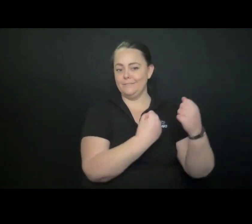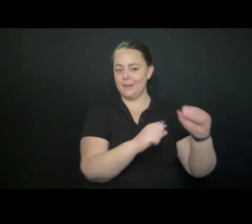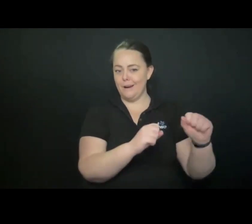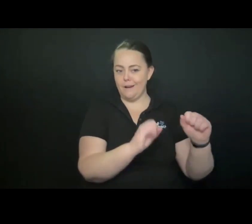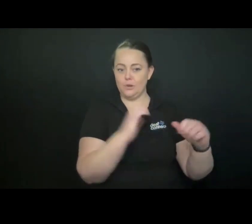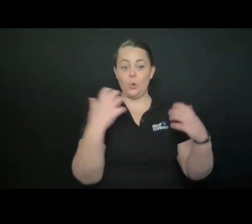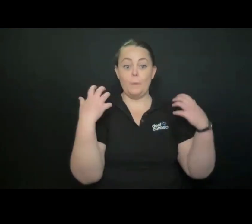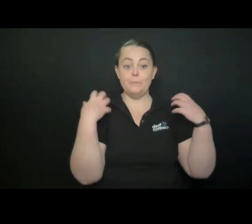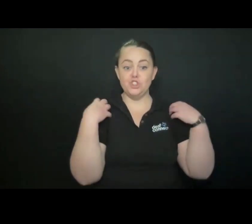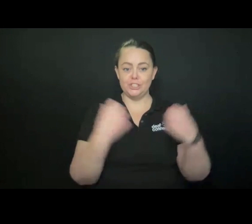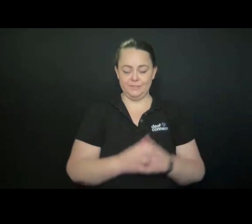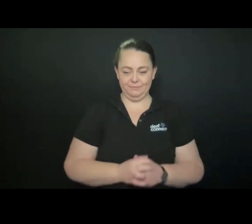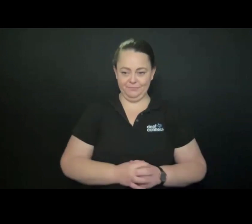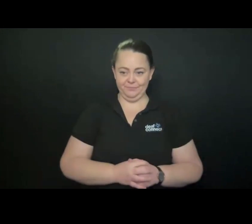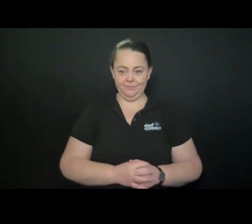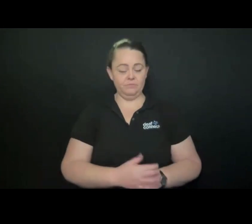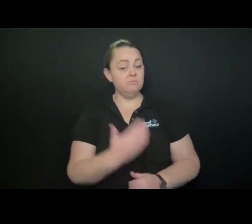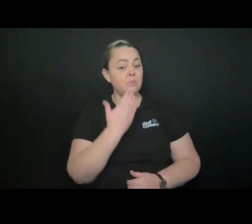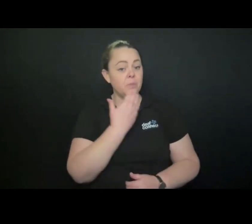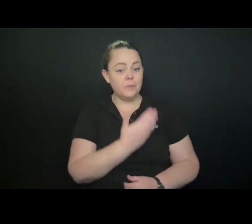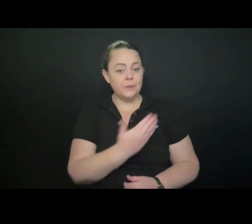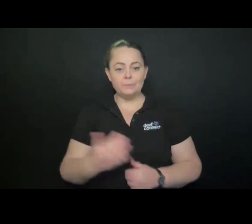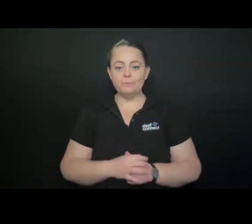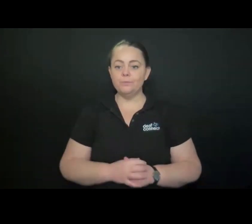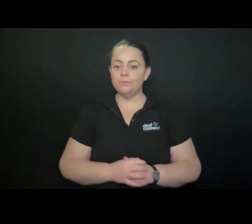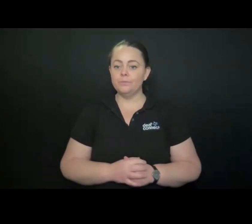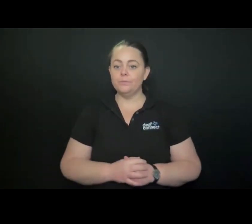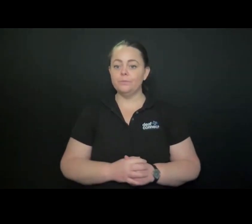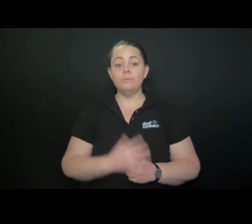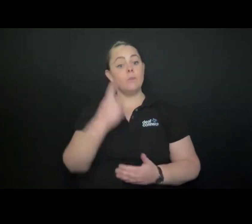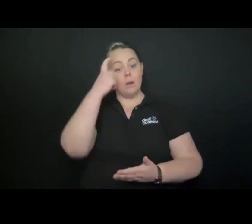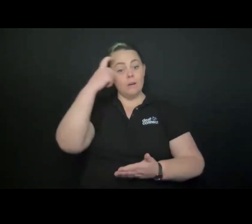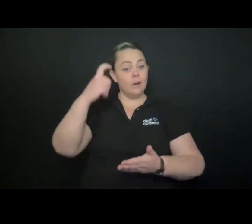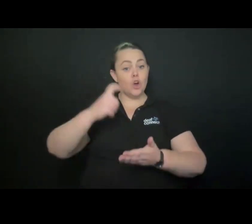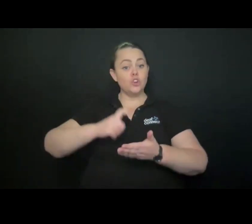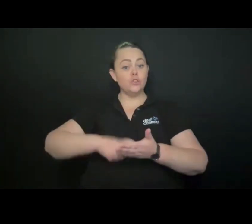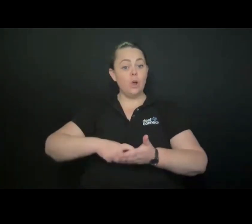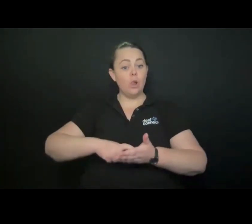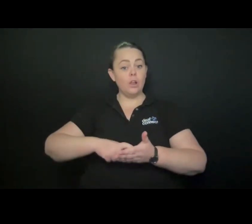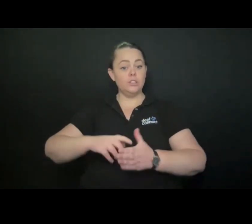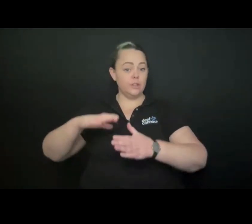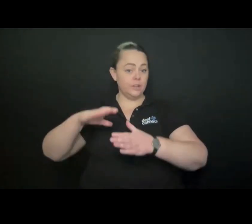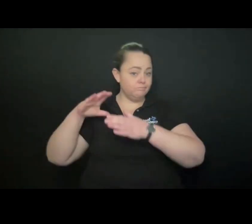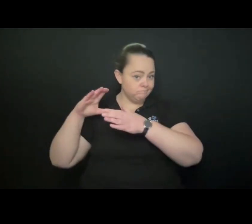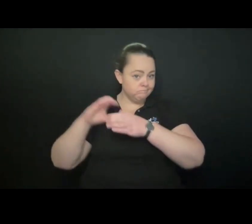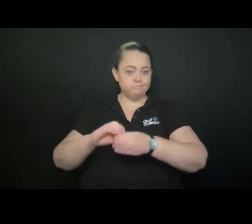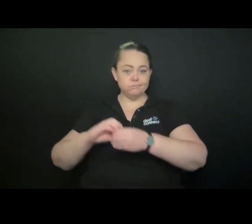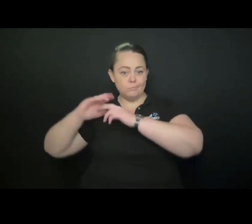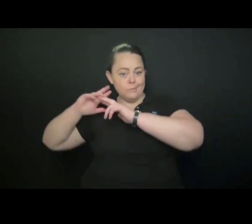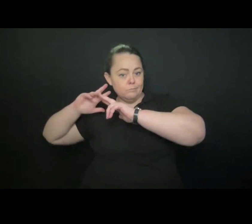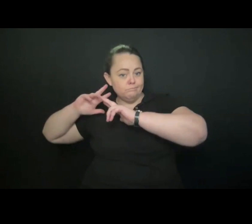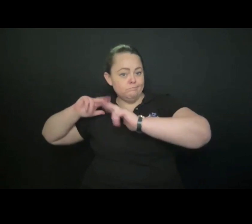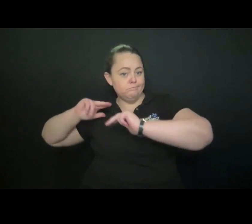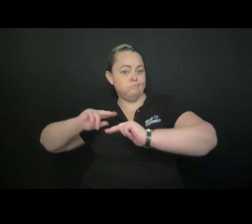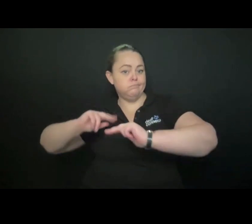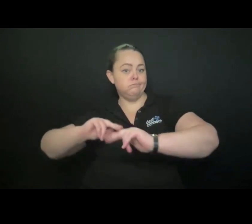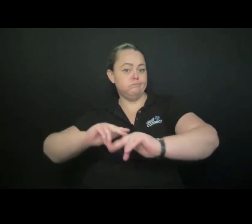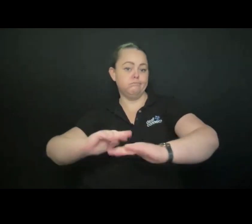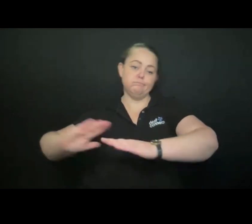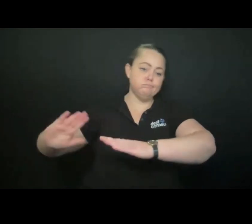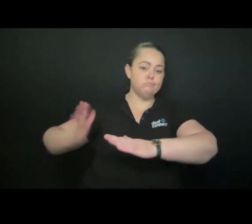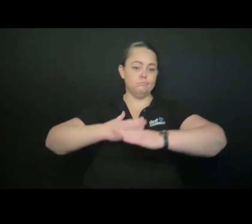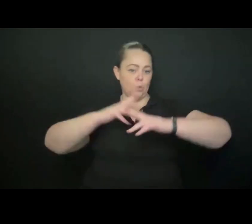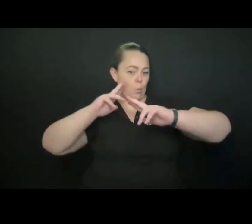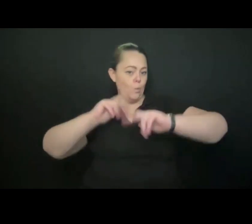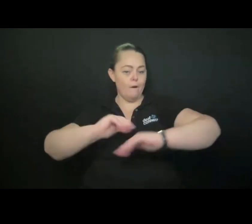I did want to begin today by acknowledging the traditional owners and custodians of the land on which we are virtually meeting today. So this webinar